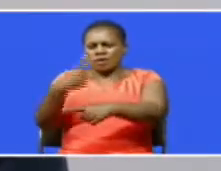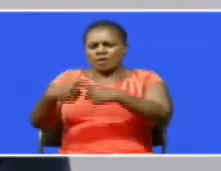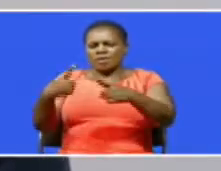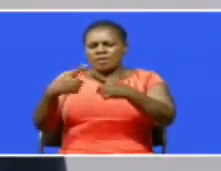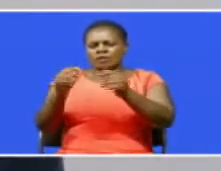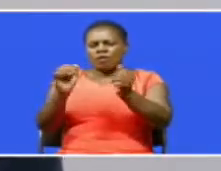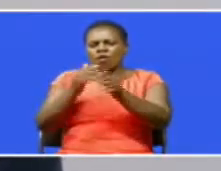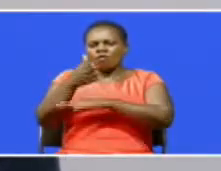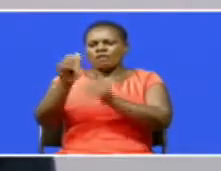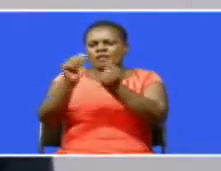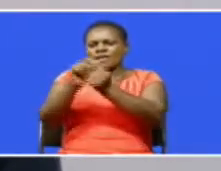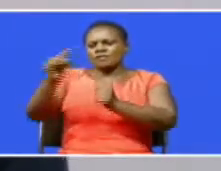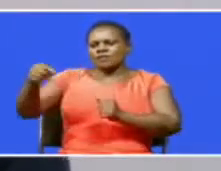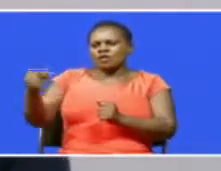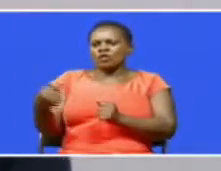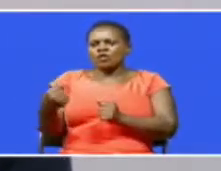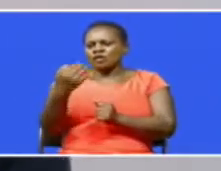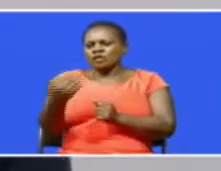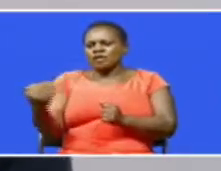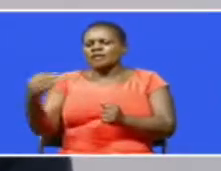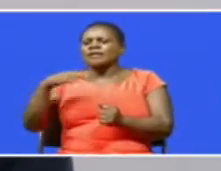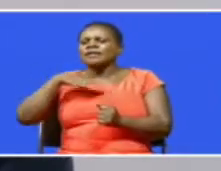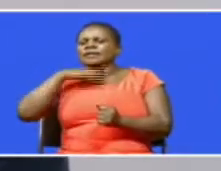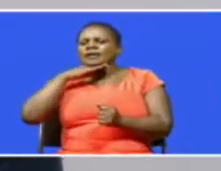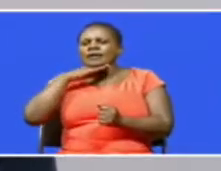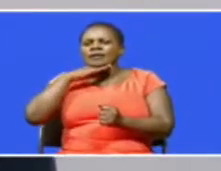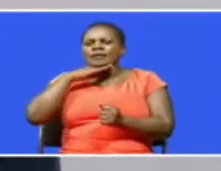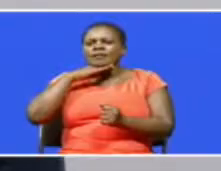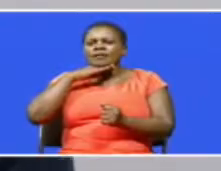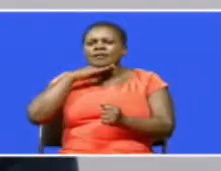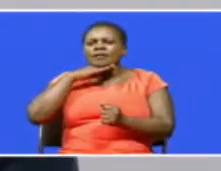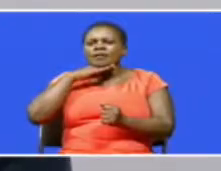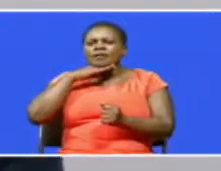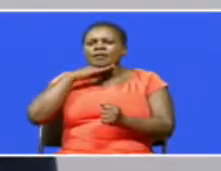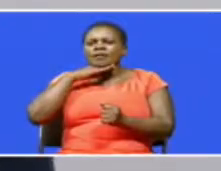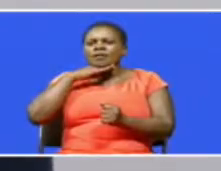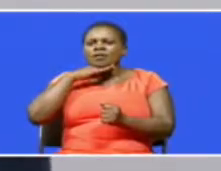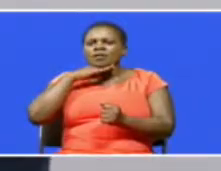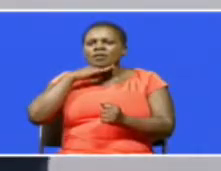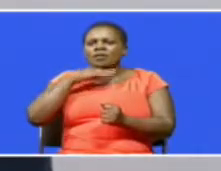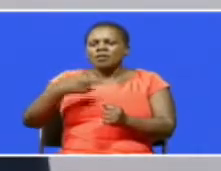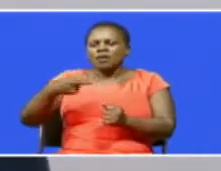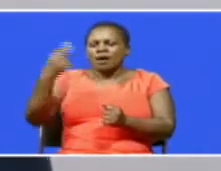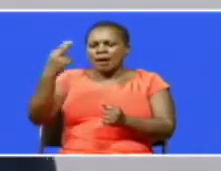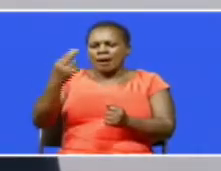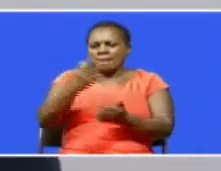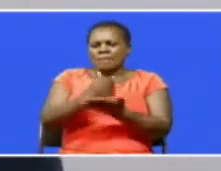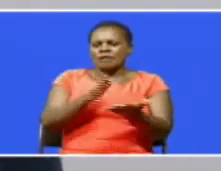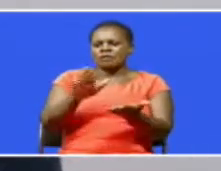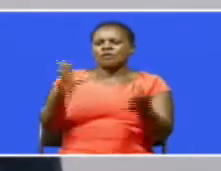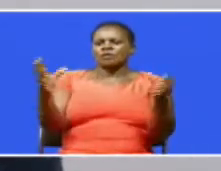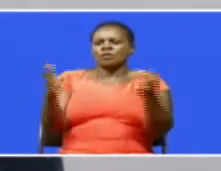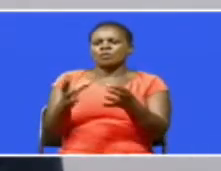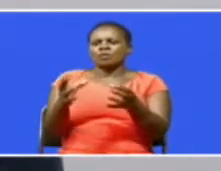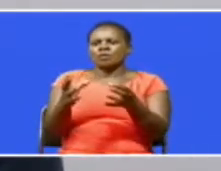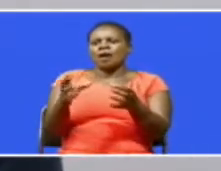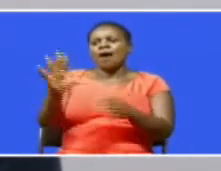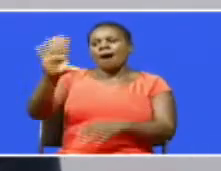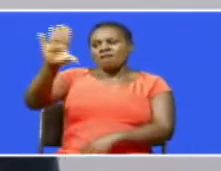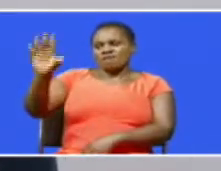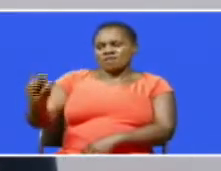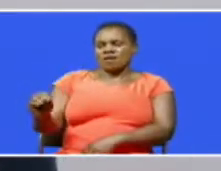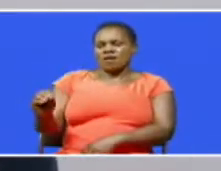million children dying under the age of 5 every year, with a high portion of those being in